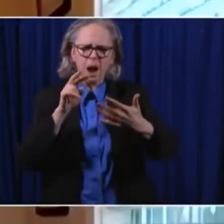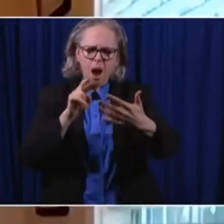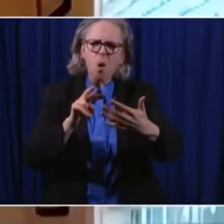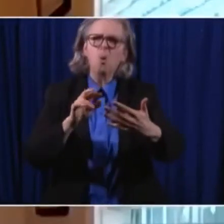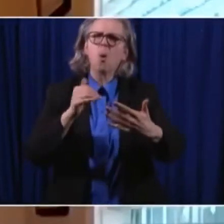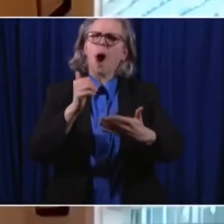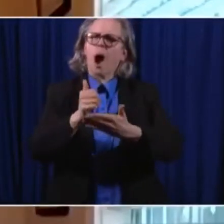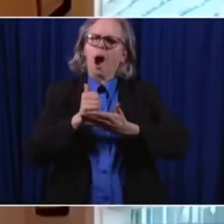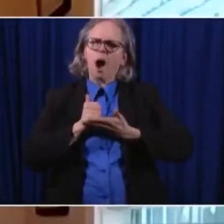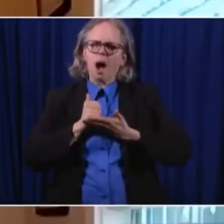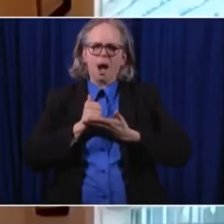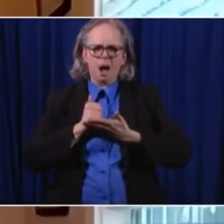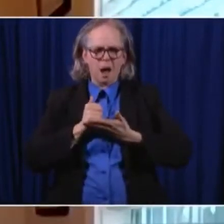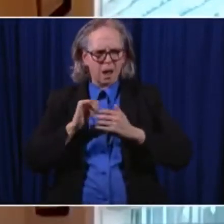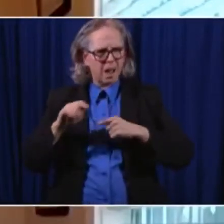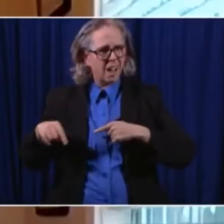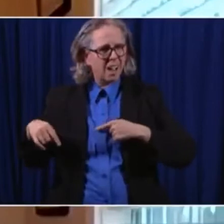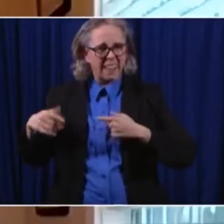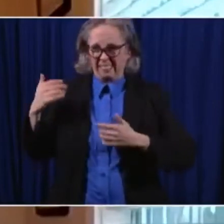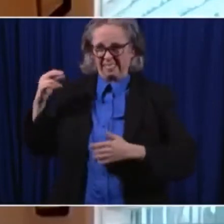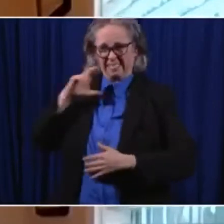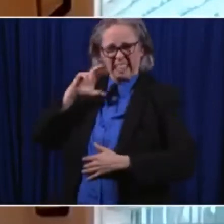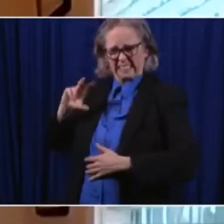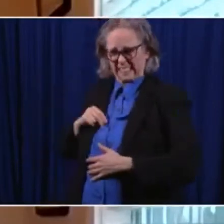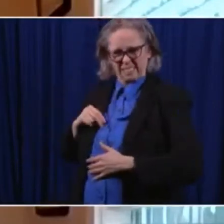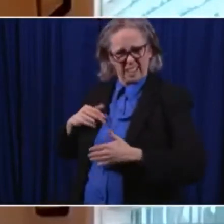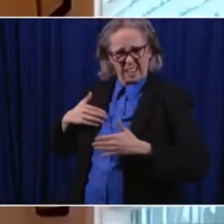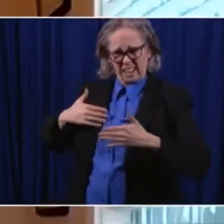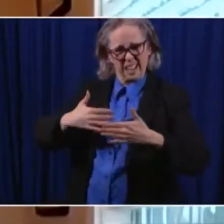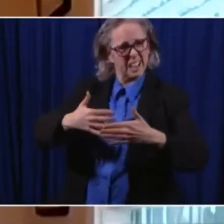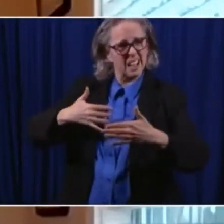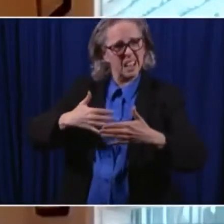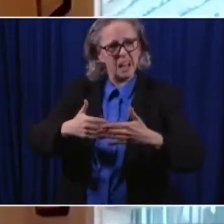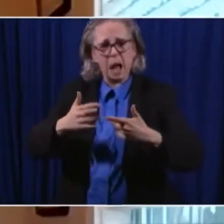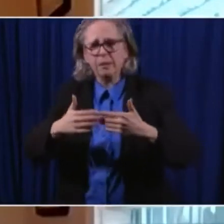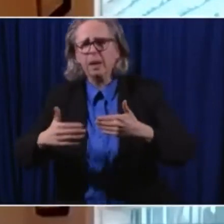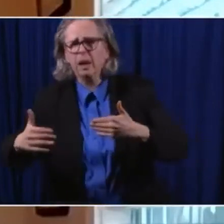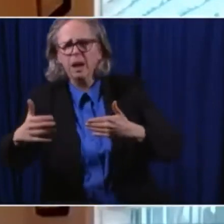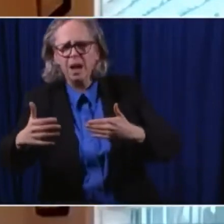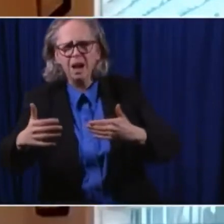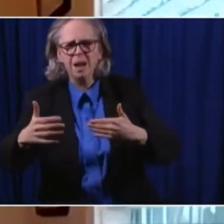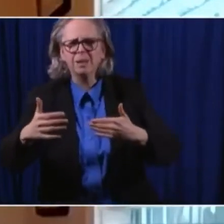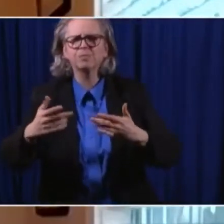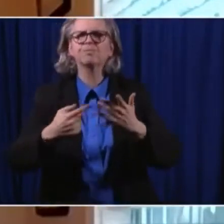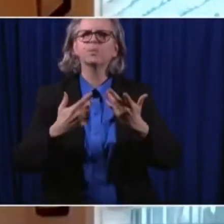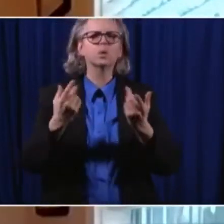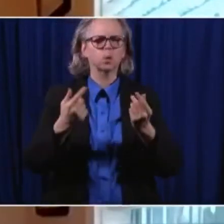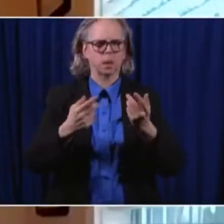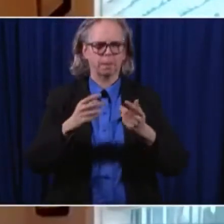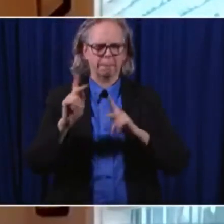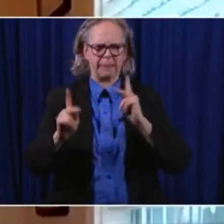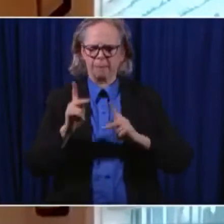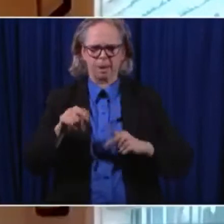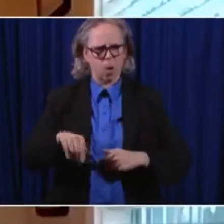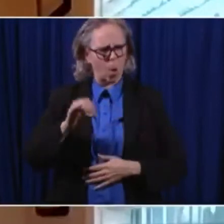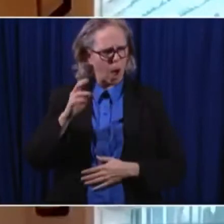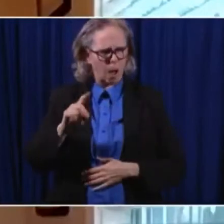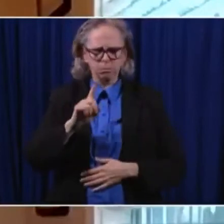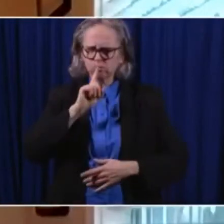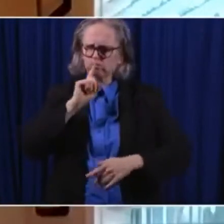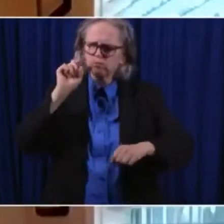Thanksgiving, we Ohioans really took important steps to keep our high rates of COVID-19 from climbing even